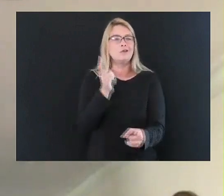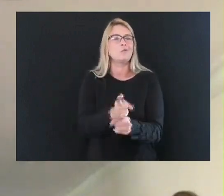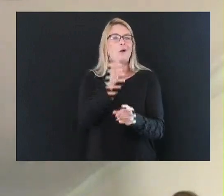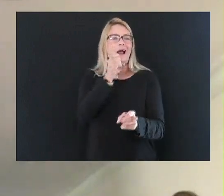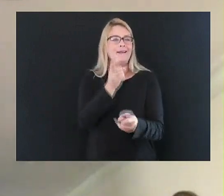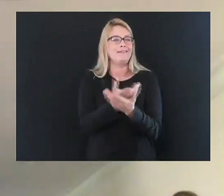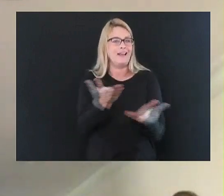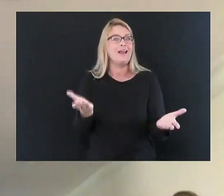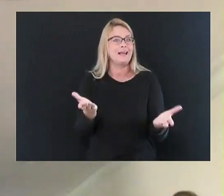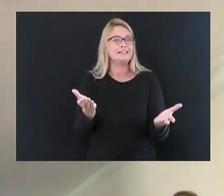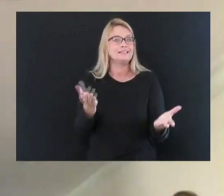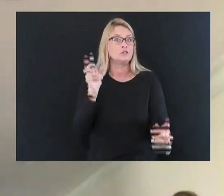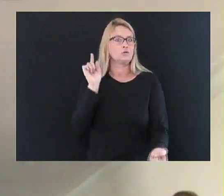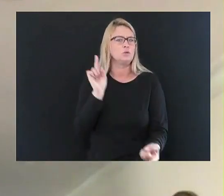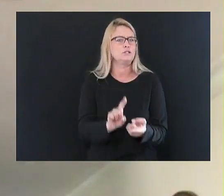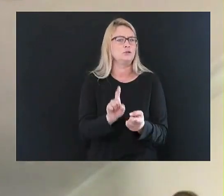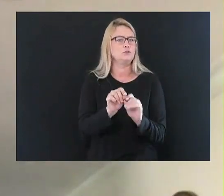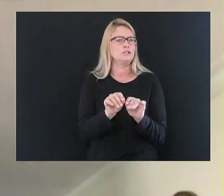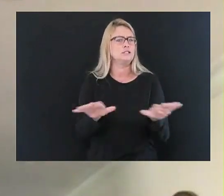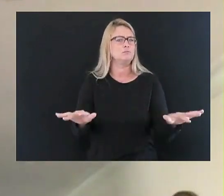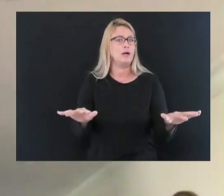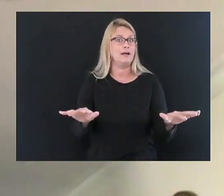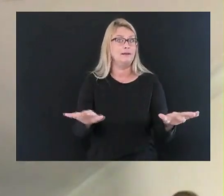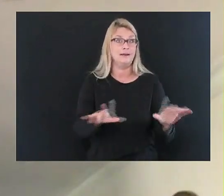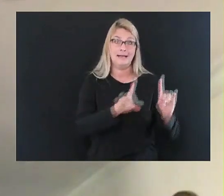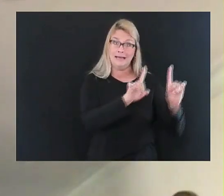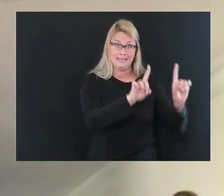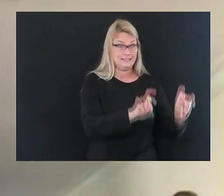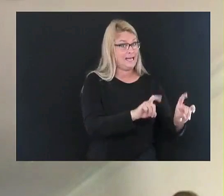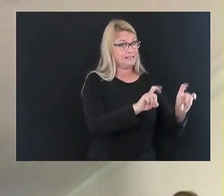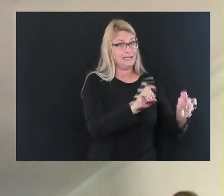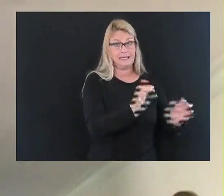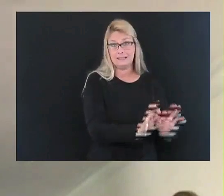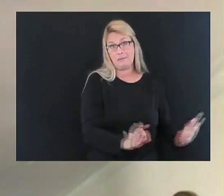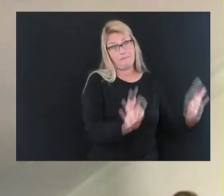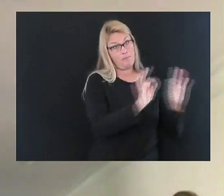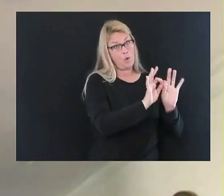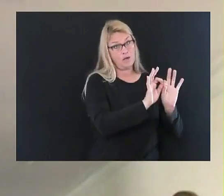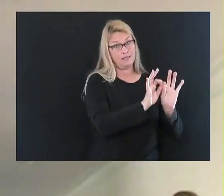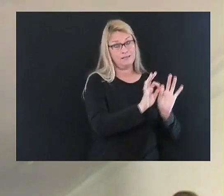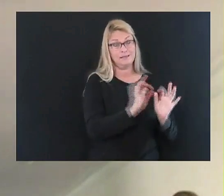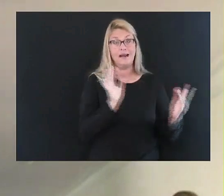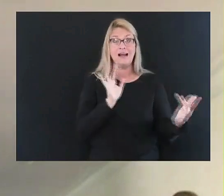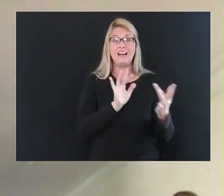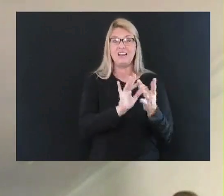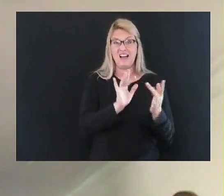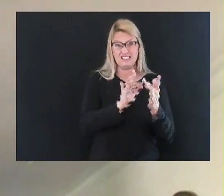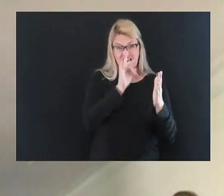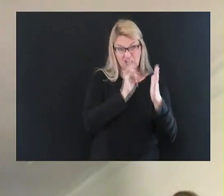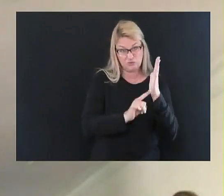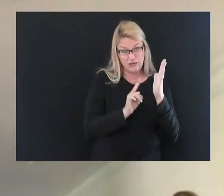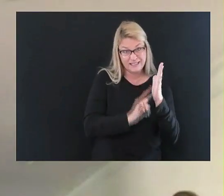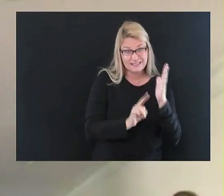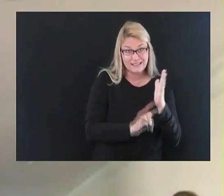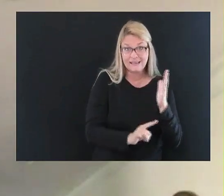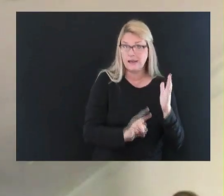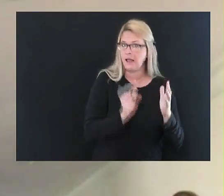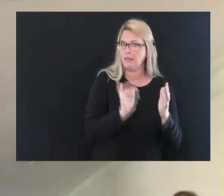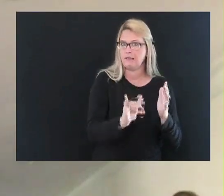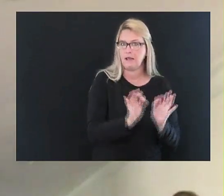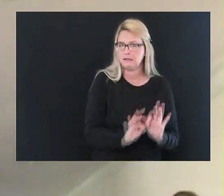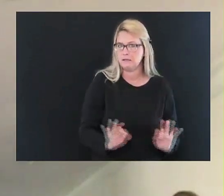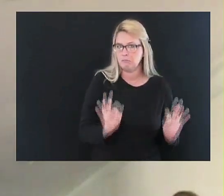to try to reduce the spread. Testing is a cornerstone. Contact tracing is a cornerstone to be able to